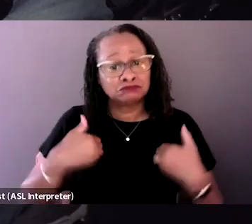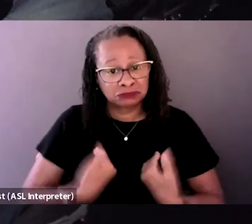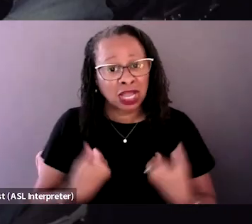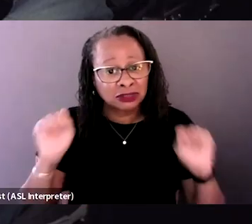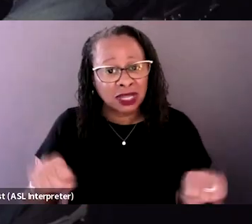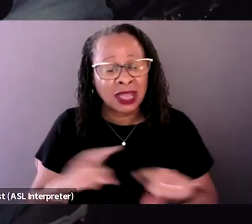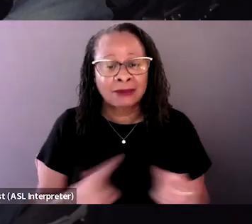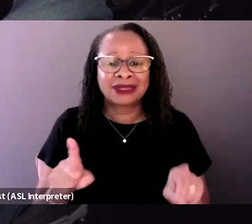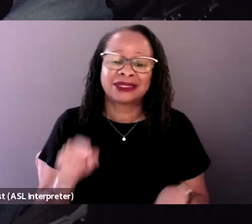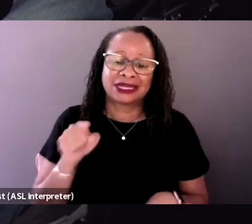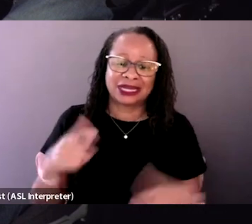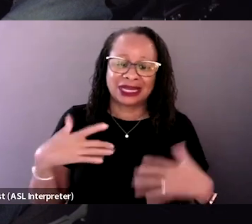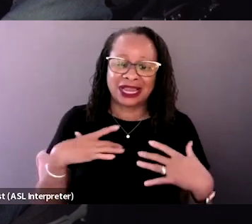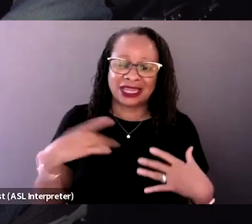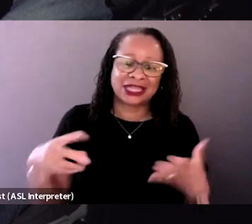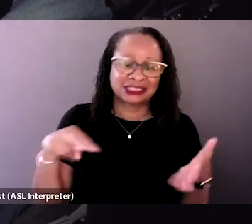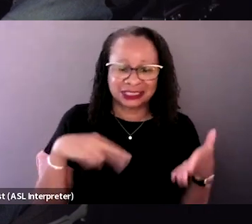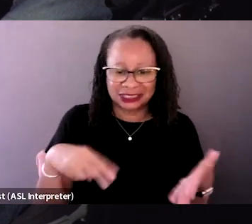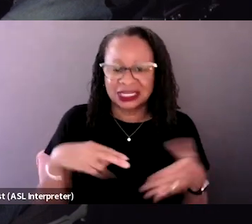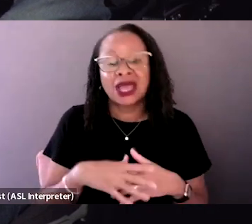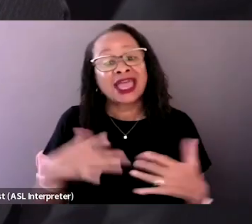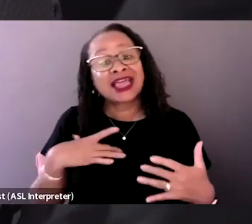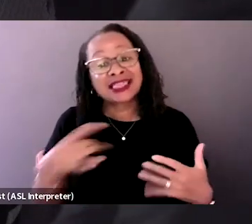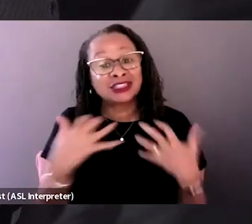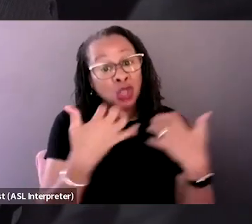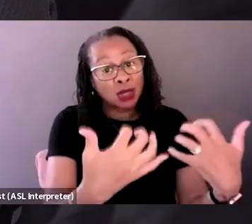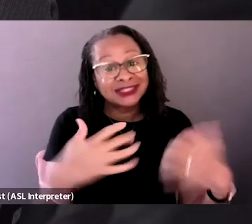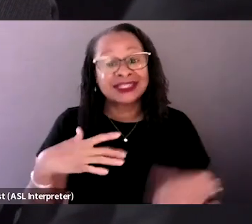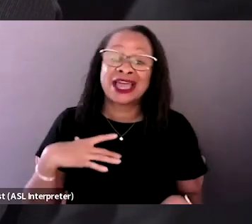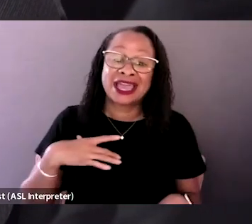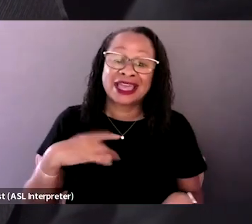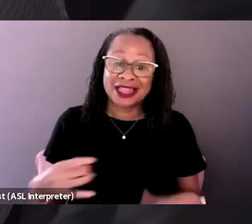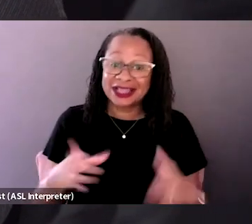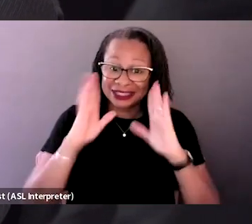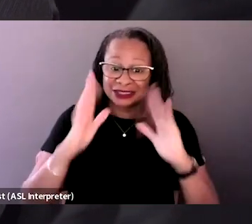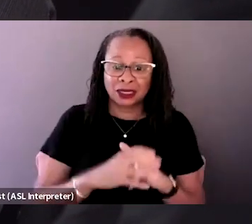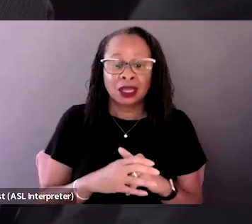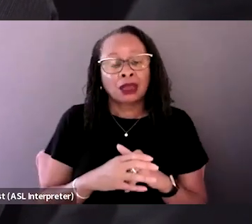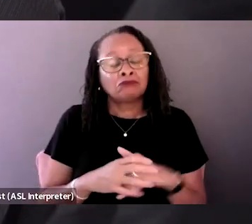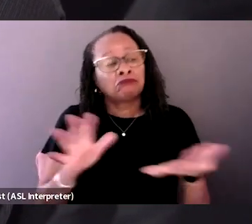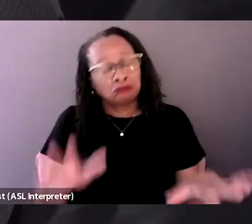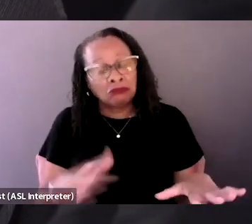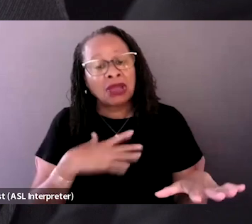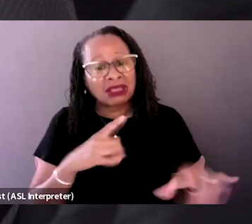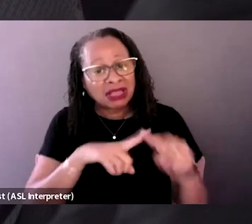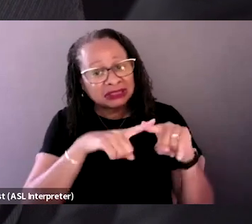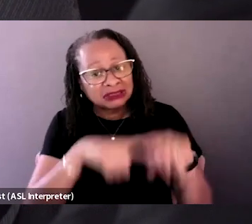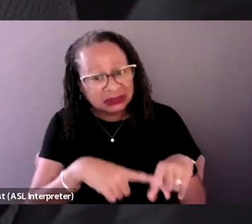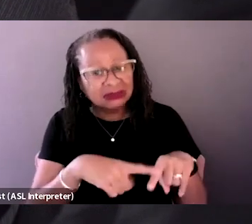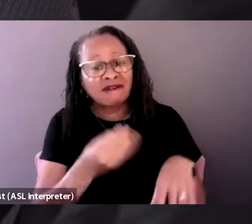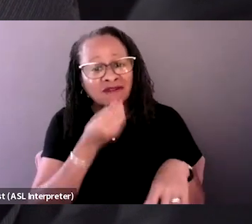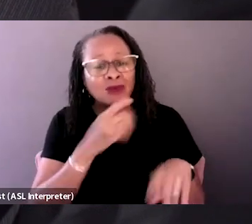is tired, but he like audience. He like attention. He not dependent of food, but